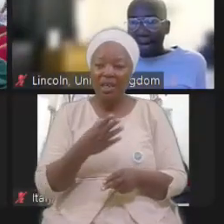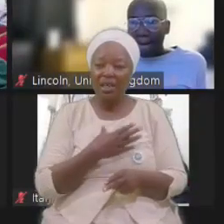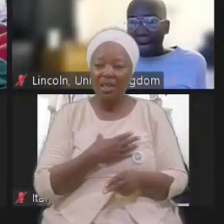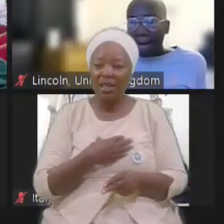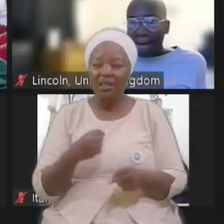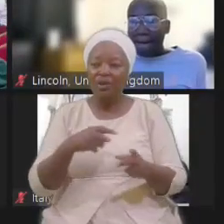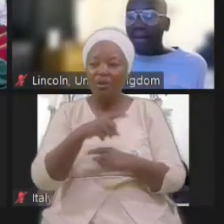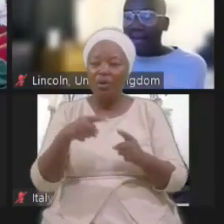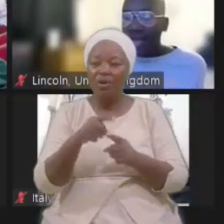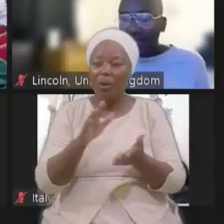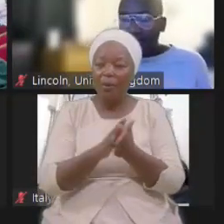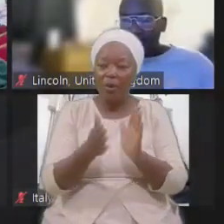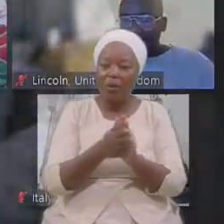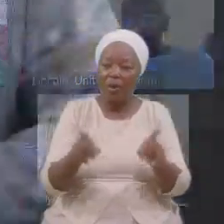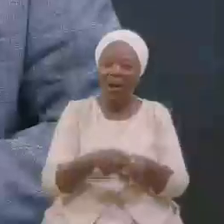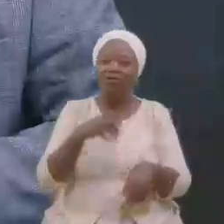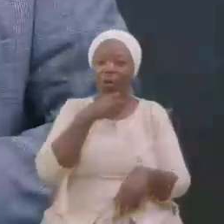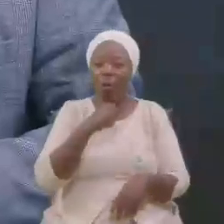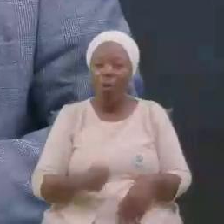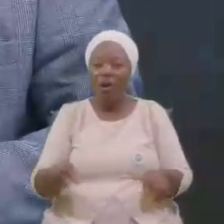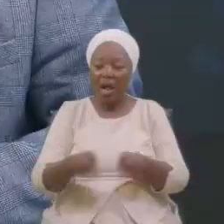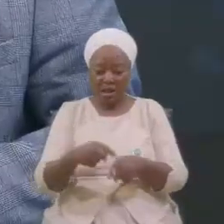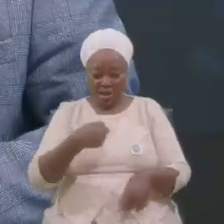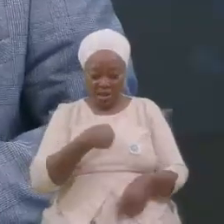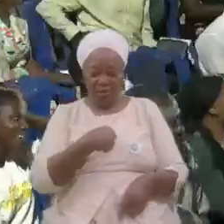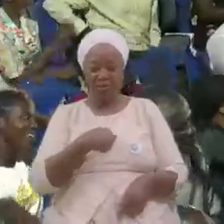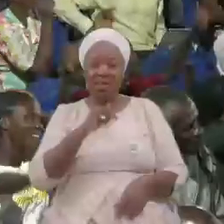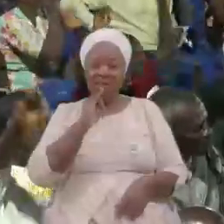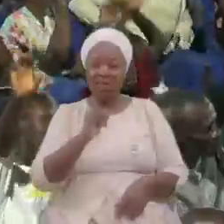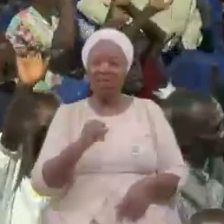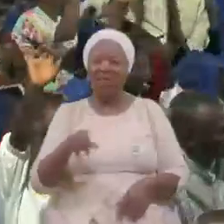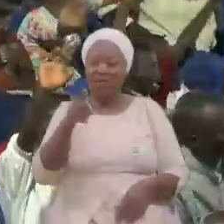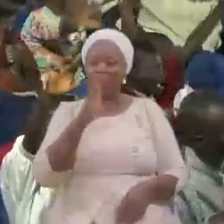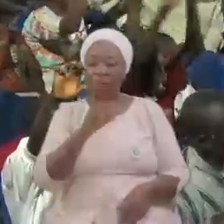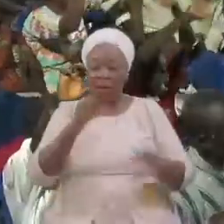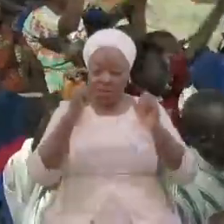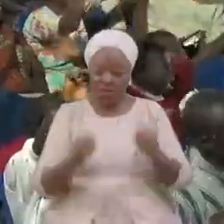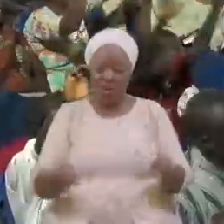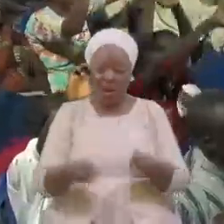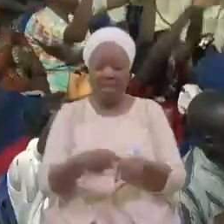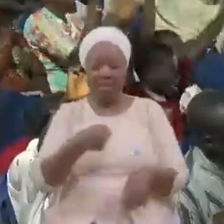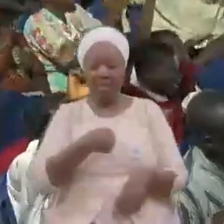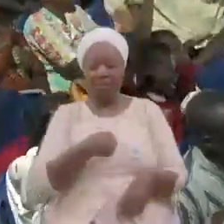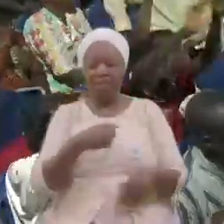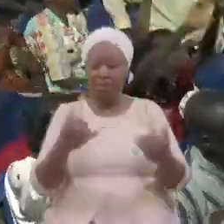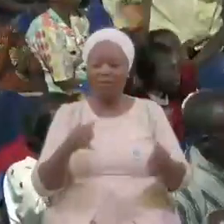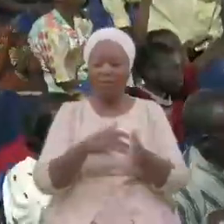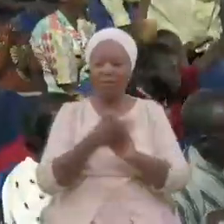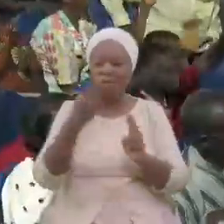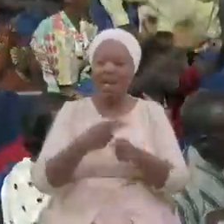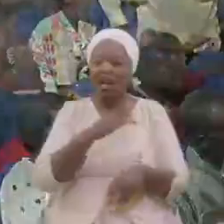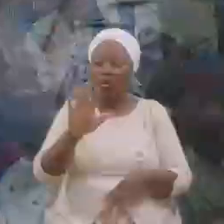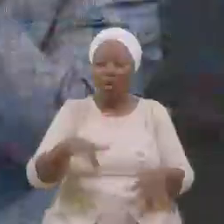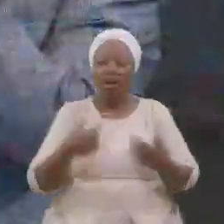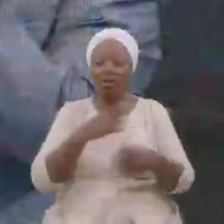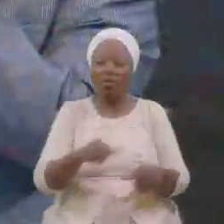old as I am, you'll still be as strong as I am. And your life will continue in